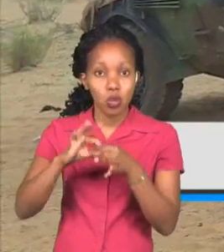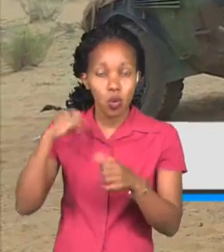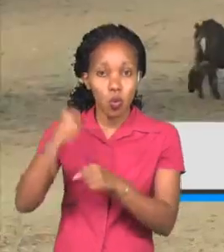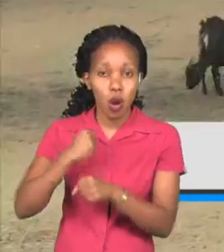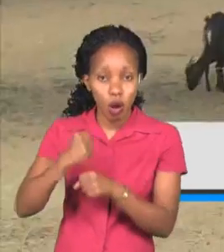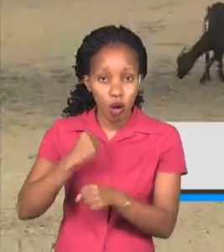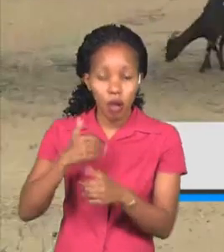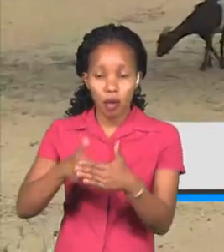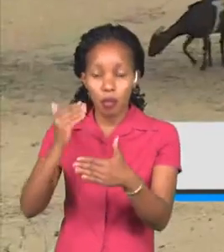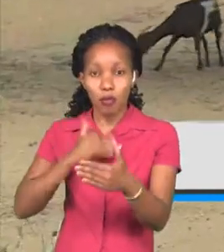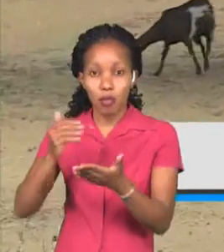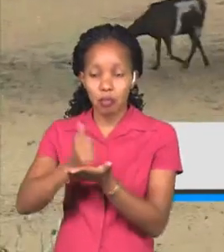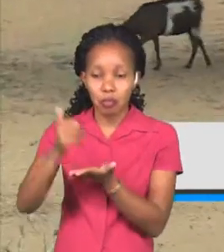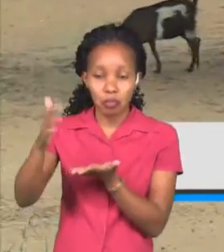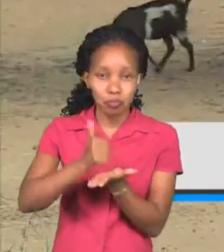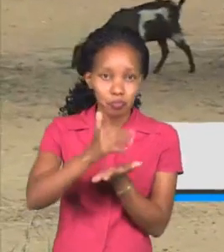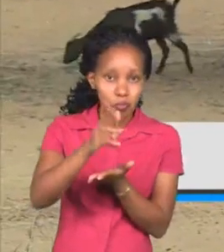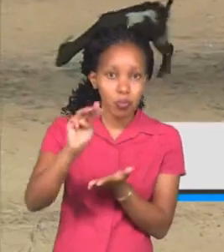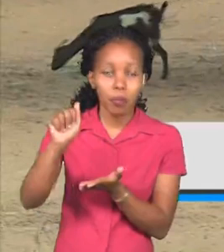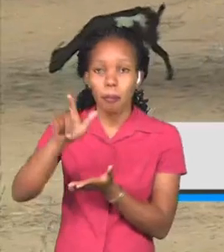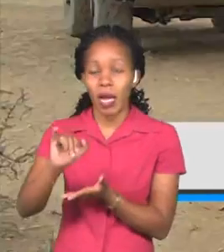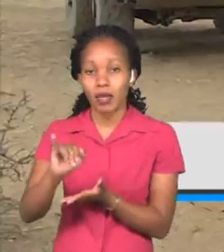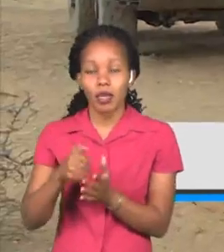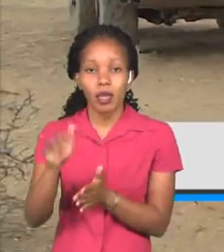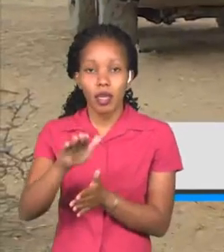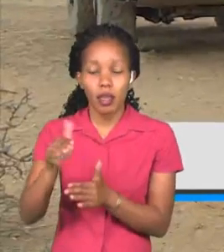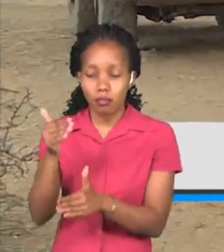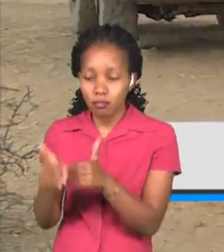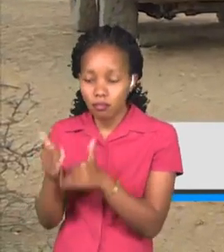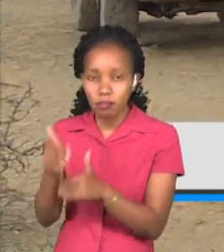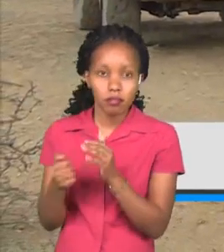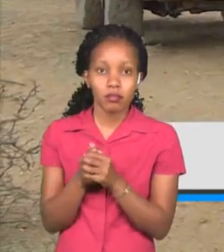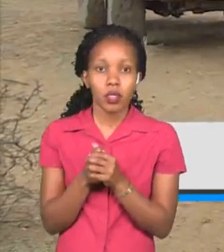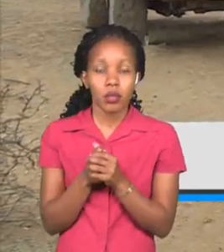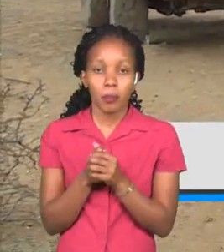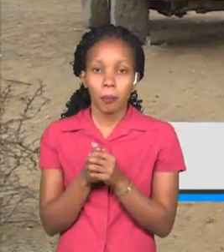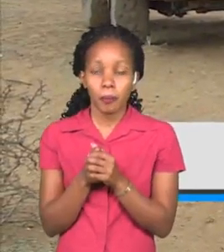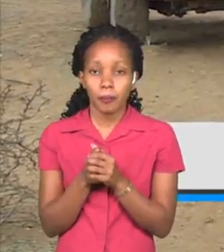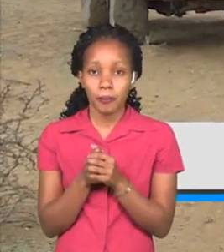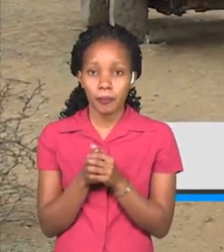Barkhane before being deployed in the Malian Gourma, close to the border with Burkina Faso.